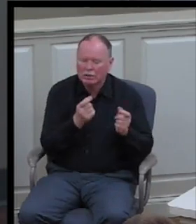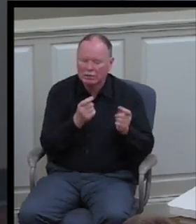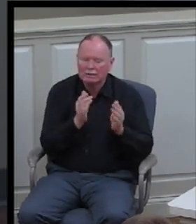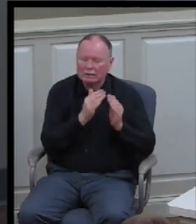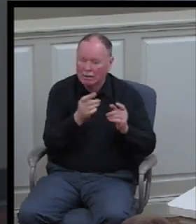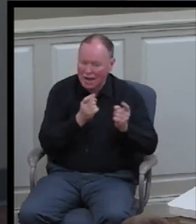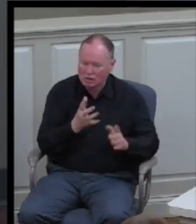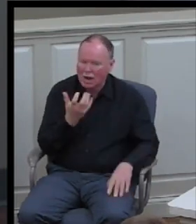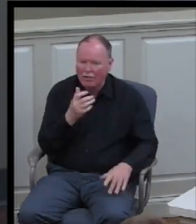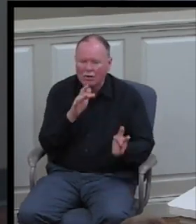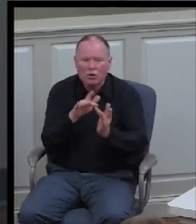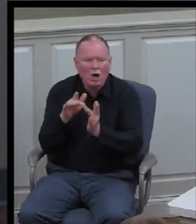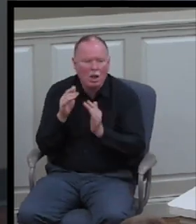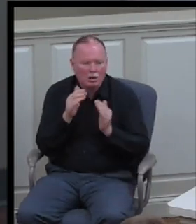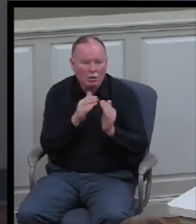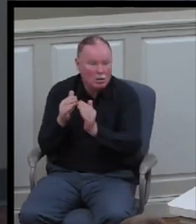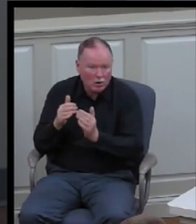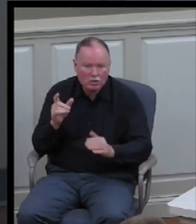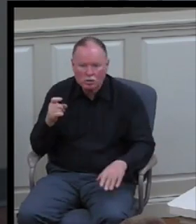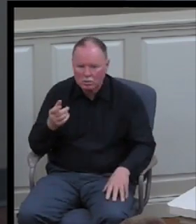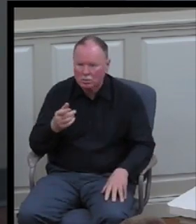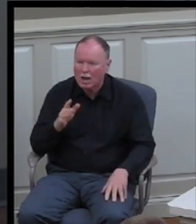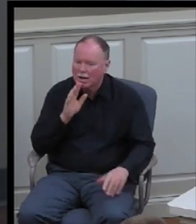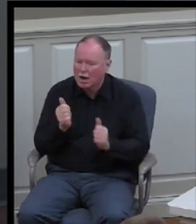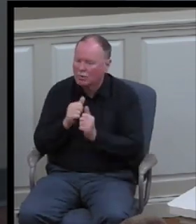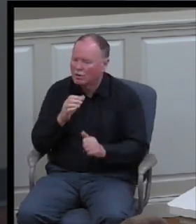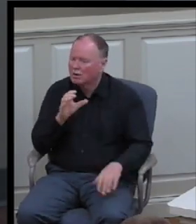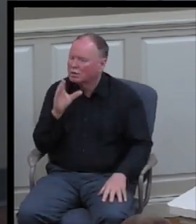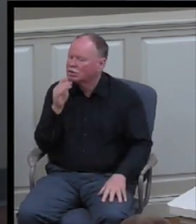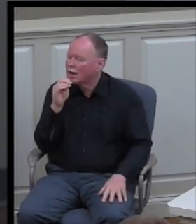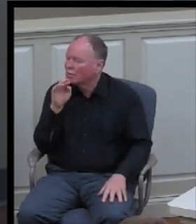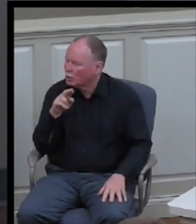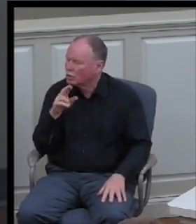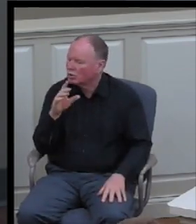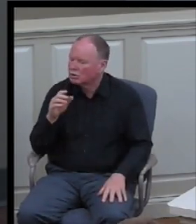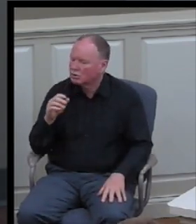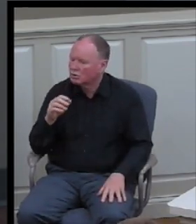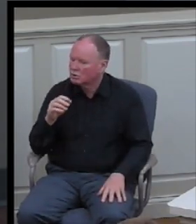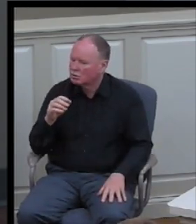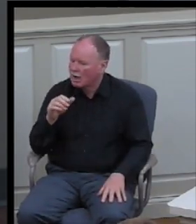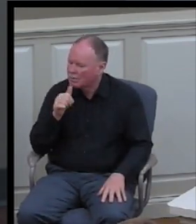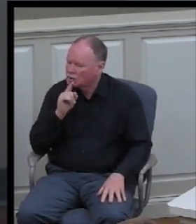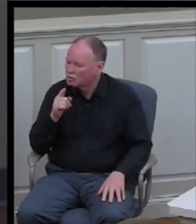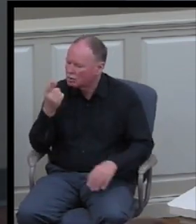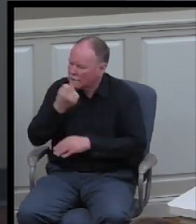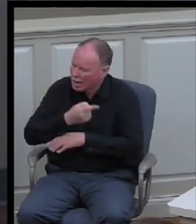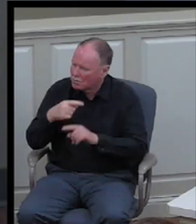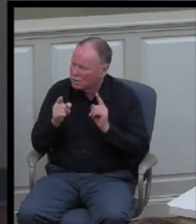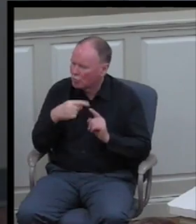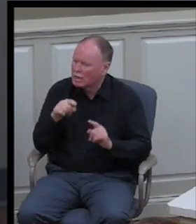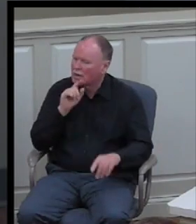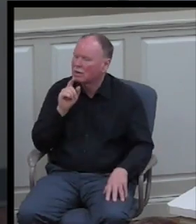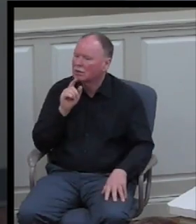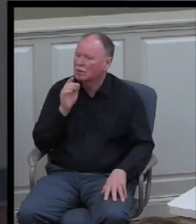of public outreach approach. And I've talked with the chamber, and the first, I'm not sure the date just yet, but we're going to